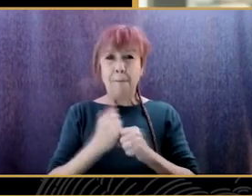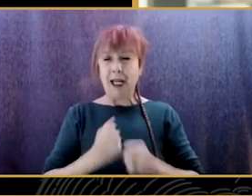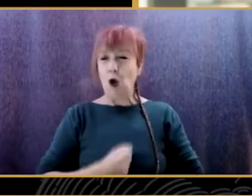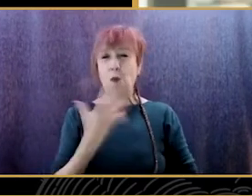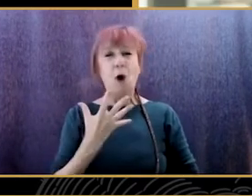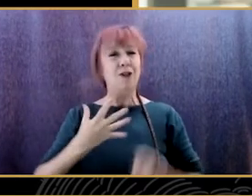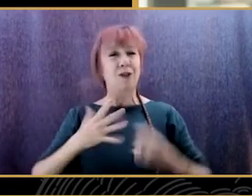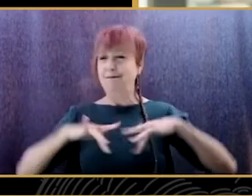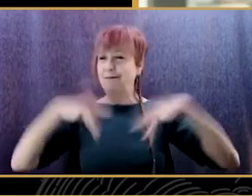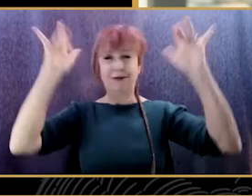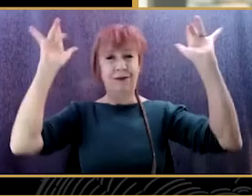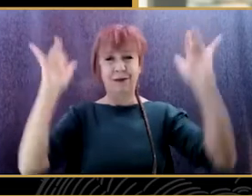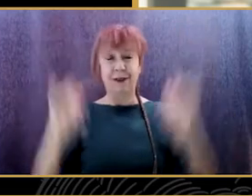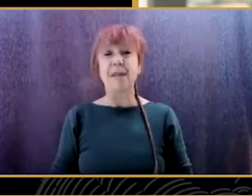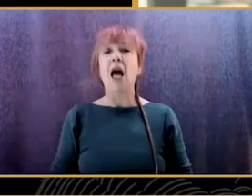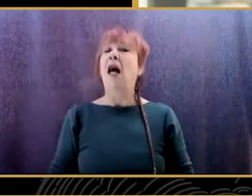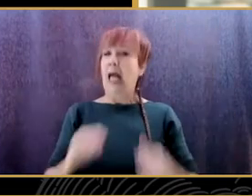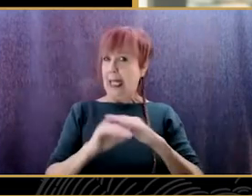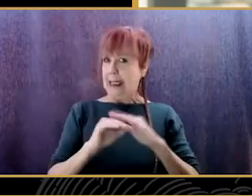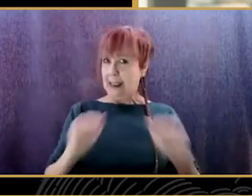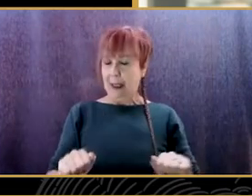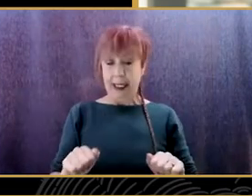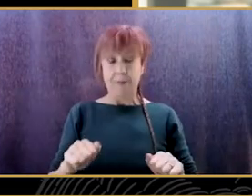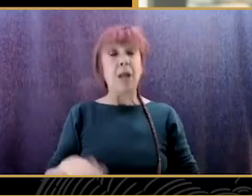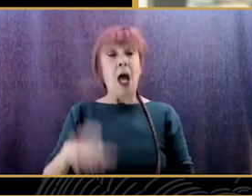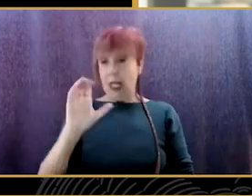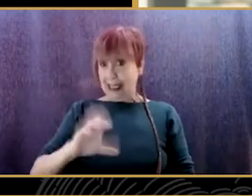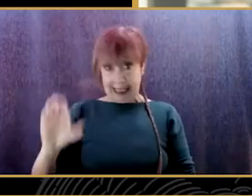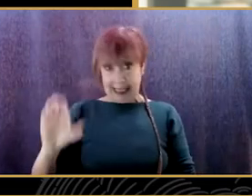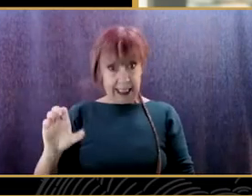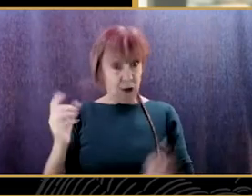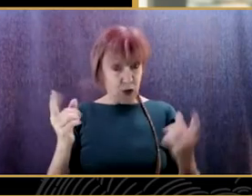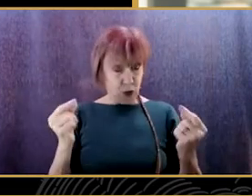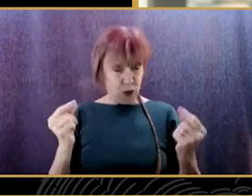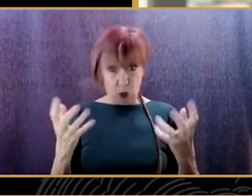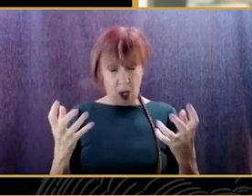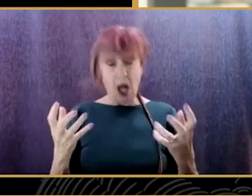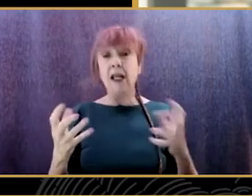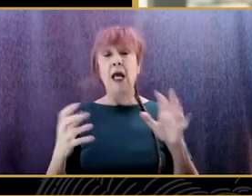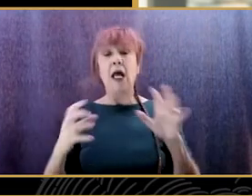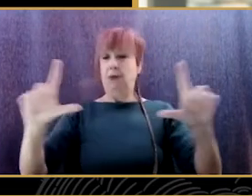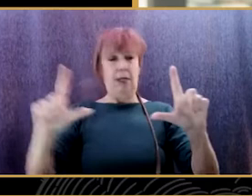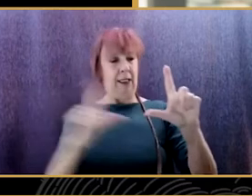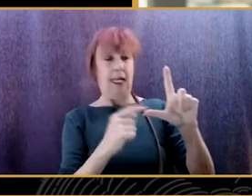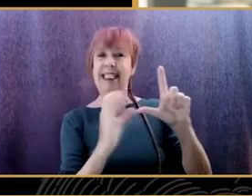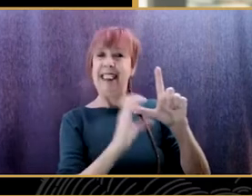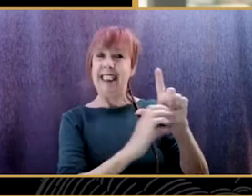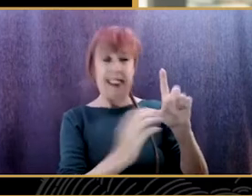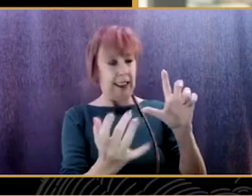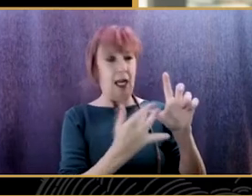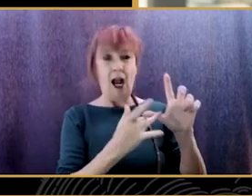Let's cover some accessibility notes. To turn on captioning, find the CC icon at the bottom of the video window.